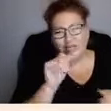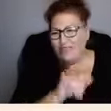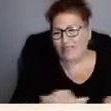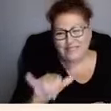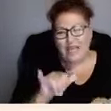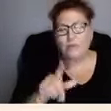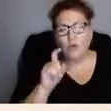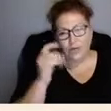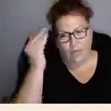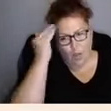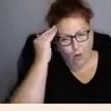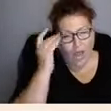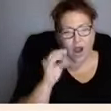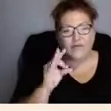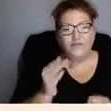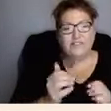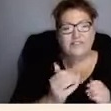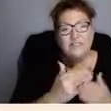signs that we see.